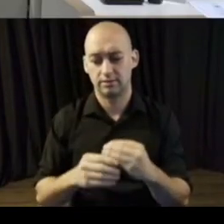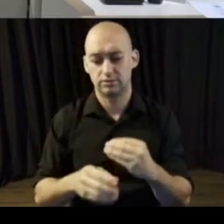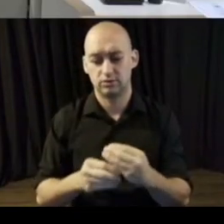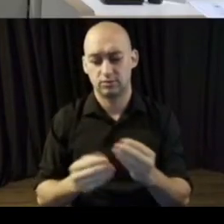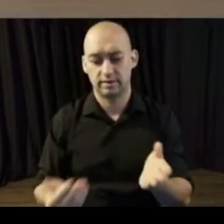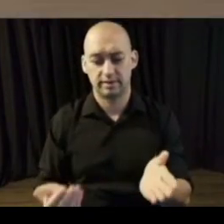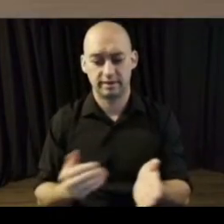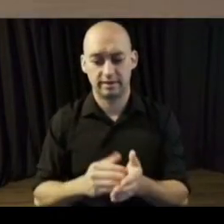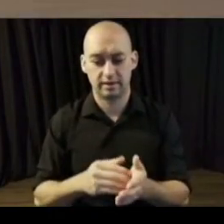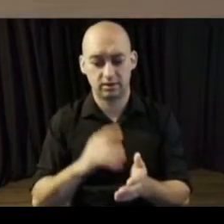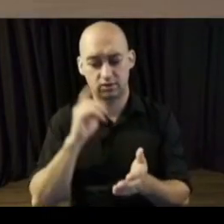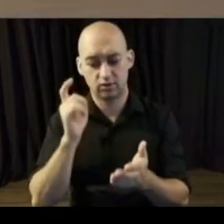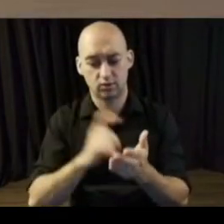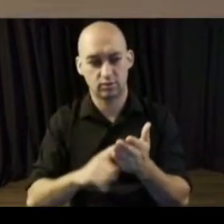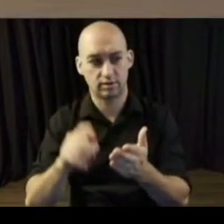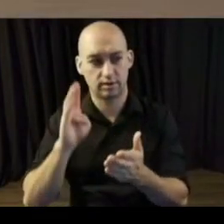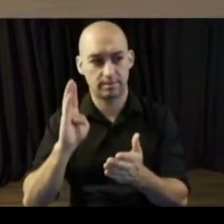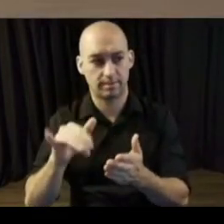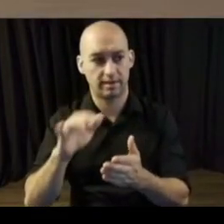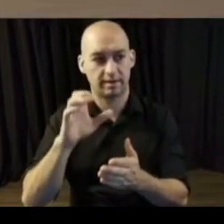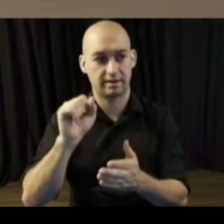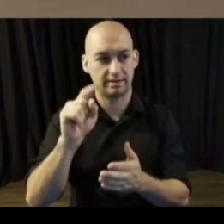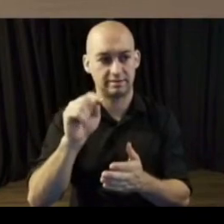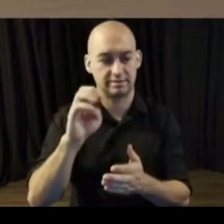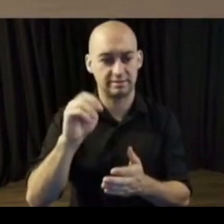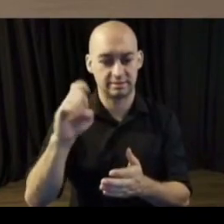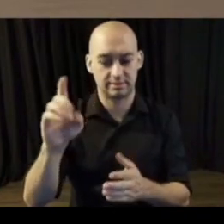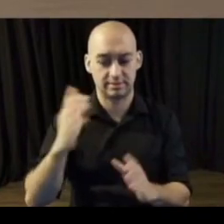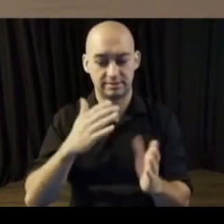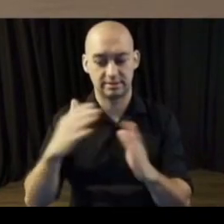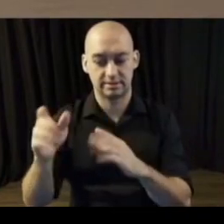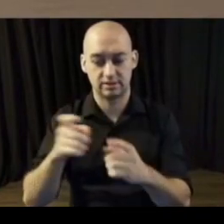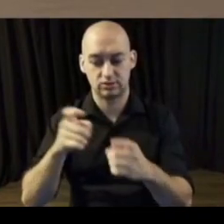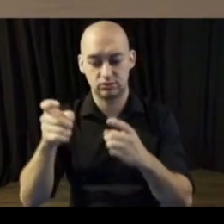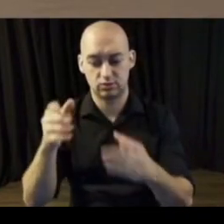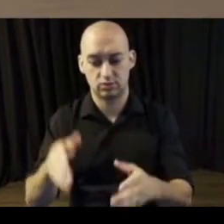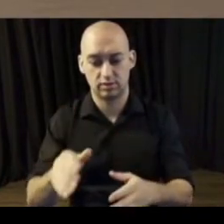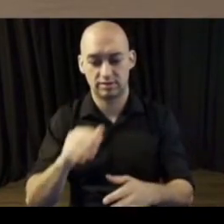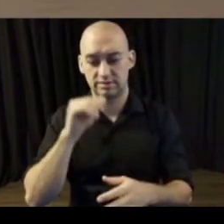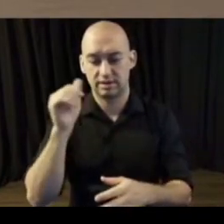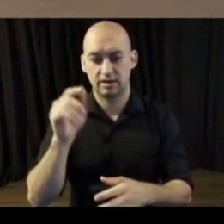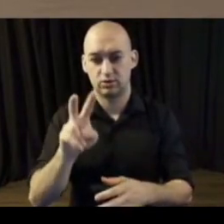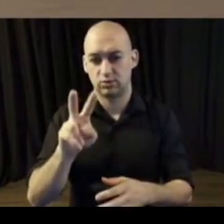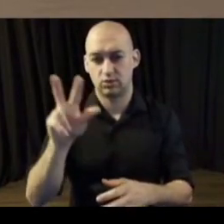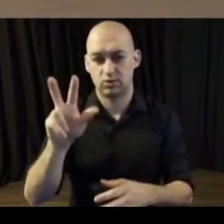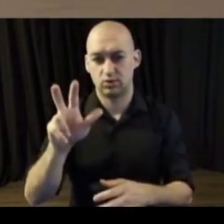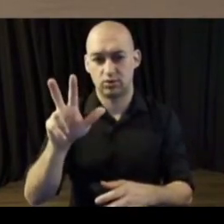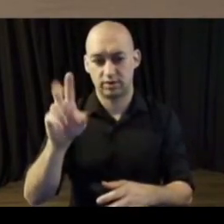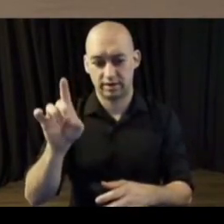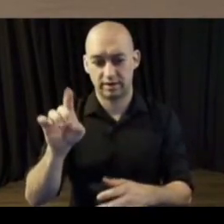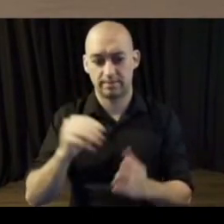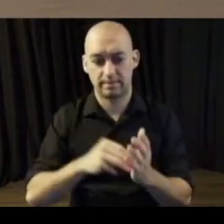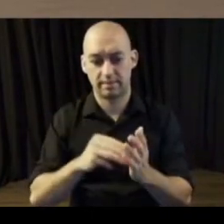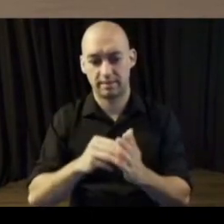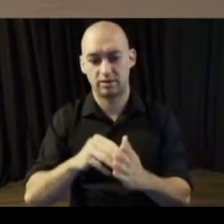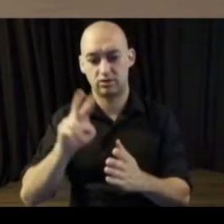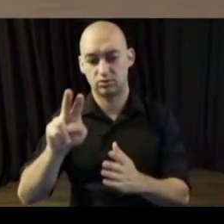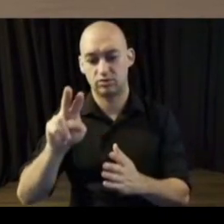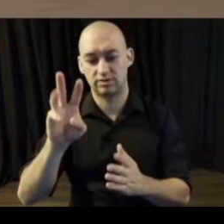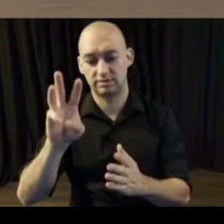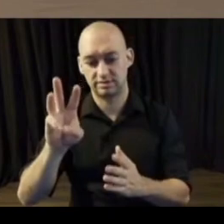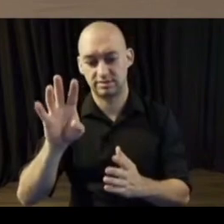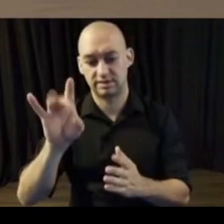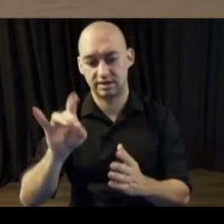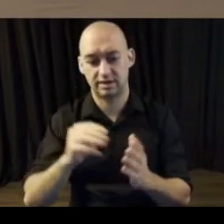corrected by our esteemed city controller. It's not 238 million, the delta. It's 268 million. Thank